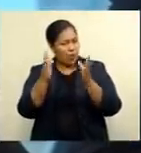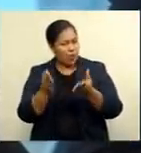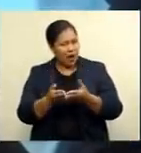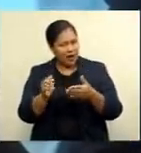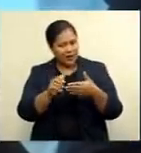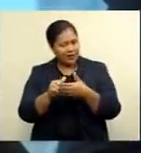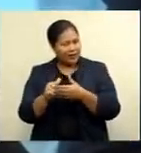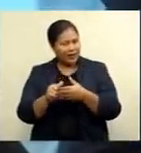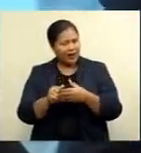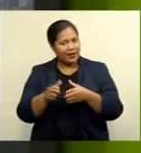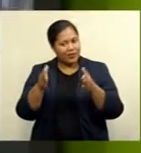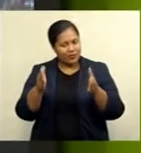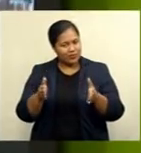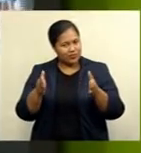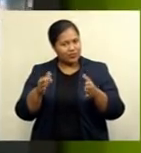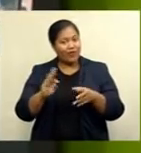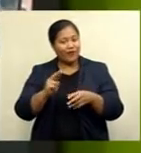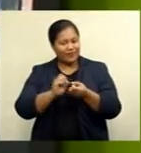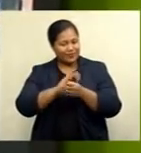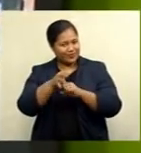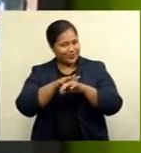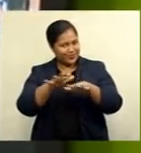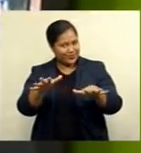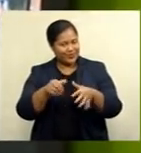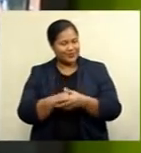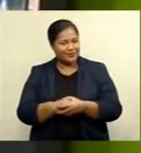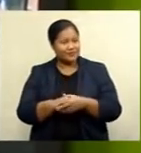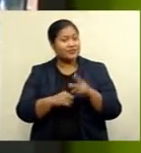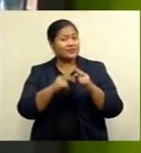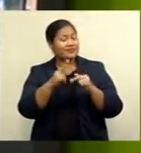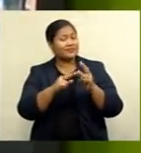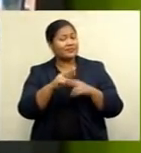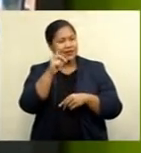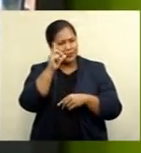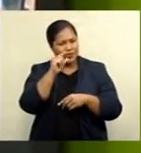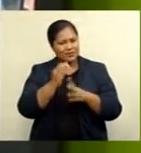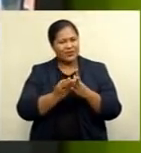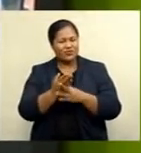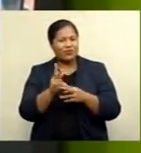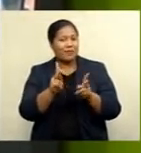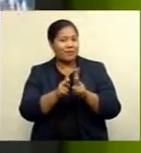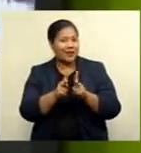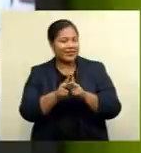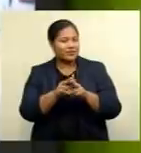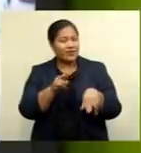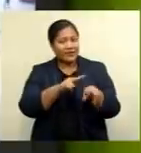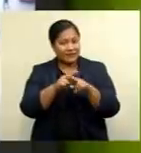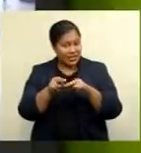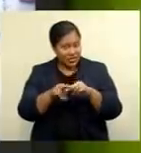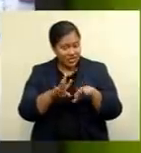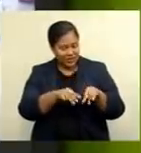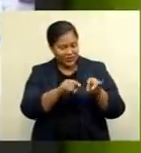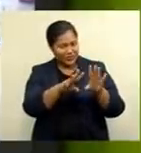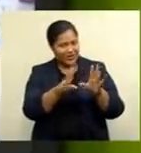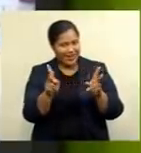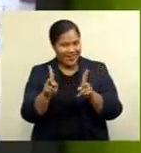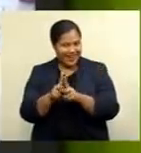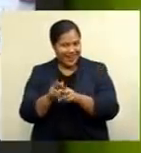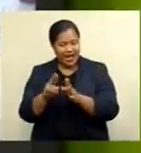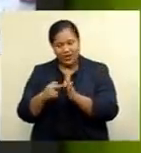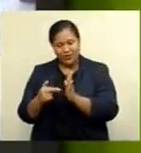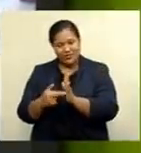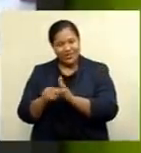operation against the outbreak. The upgrade was made possible through partnership between Fiji, Australia and New Zealand